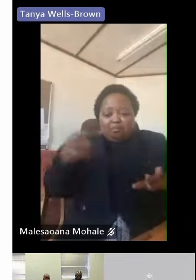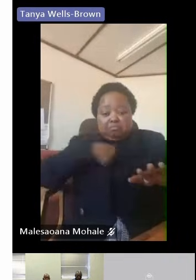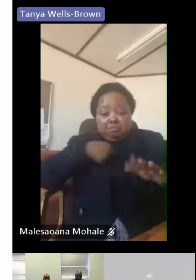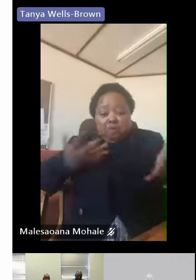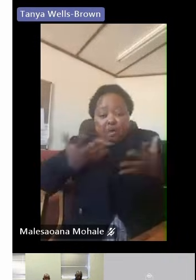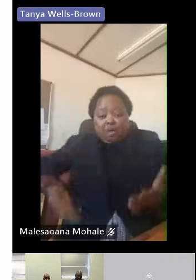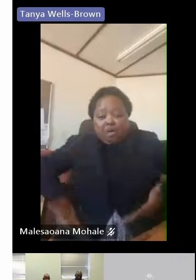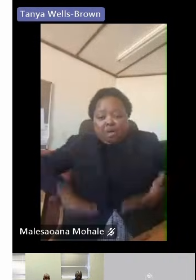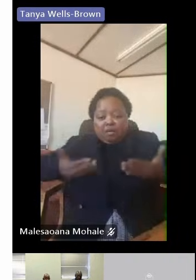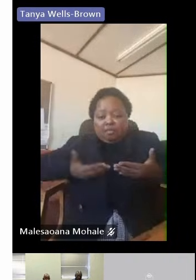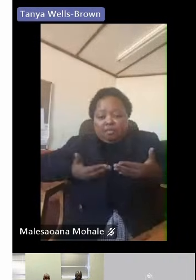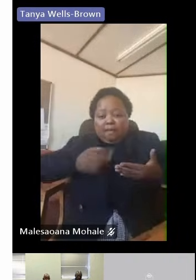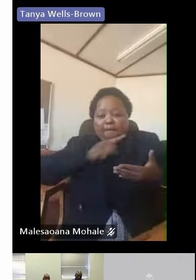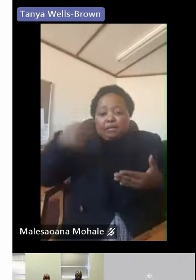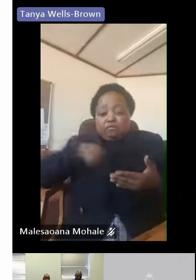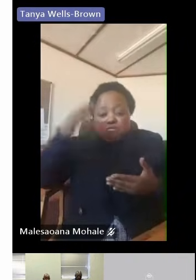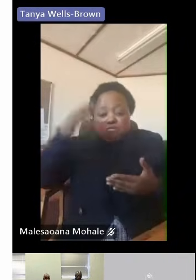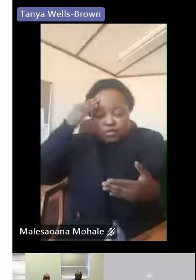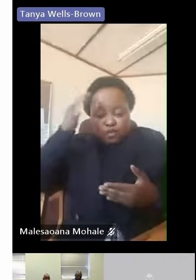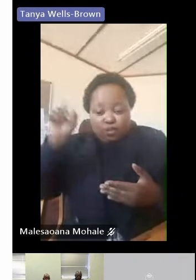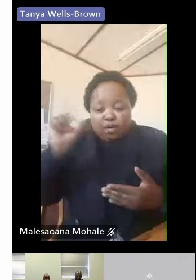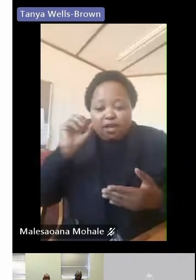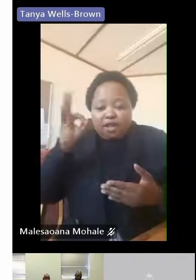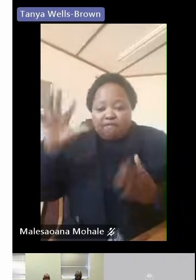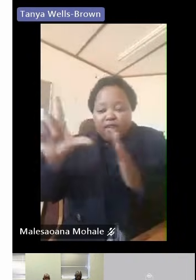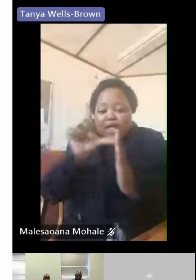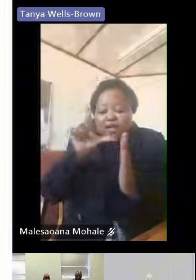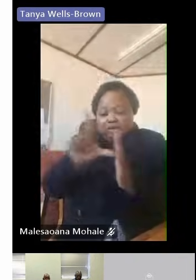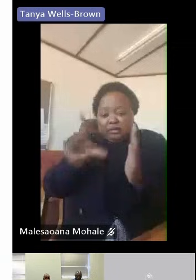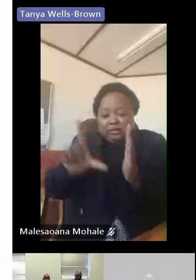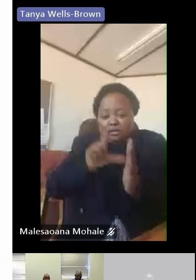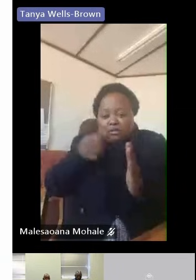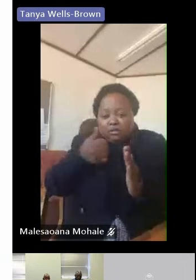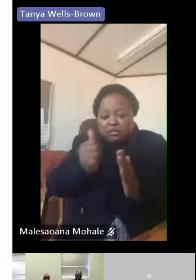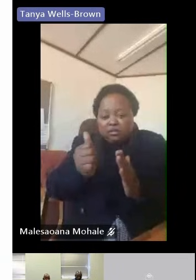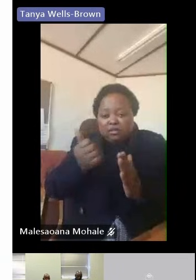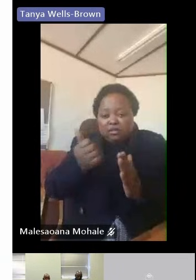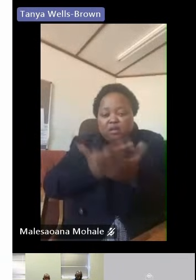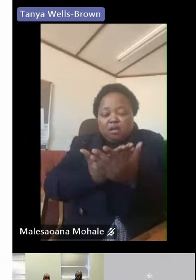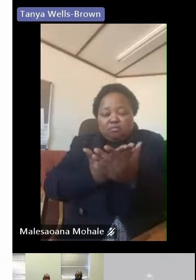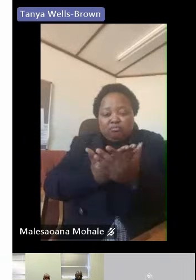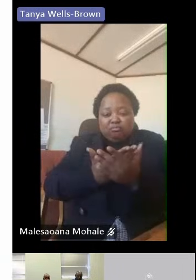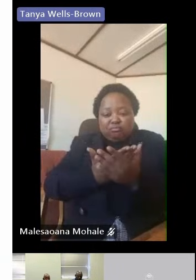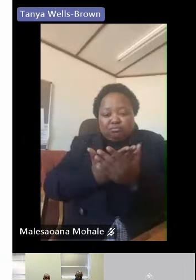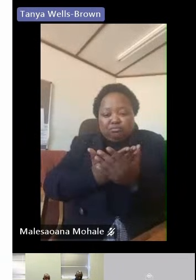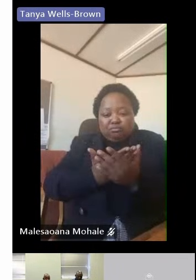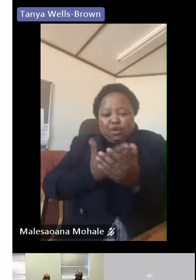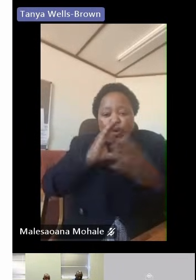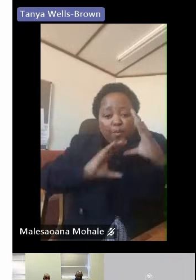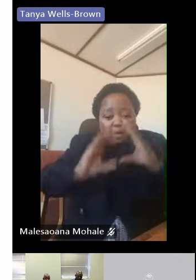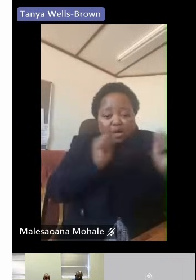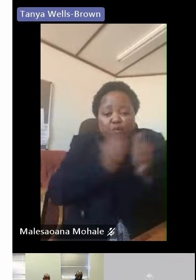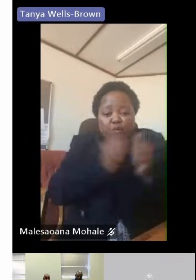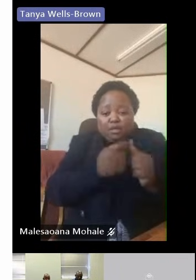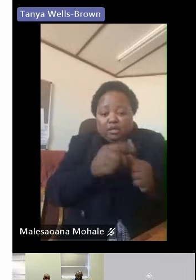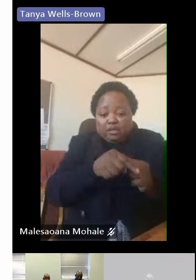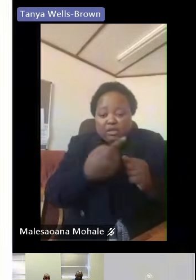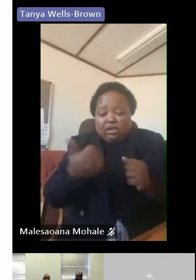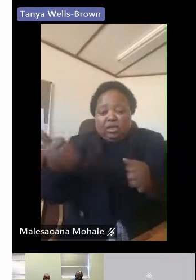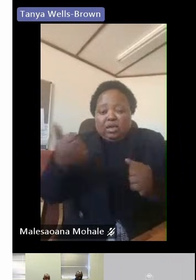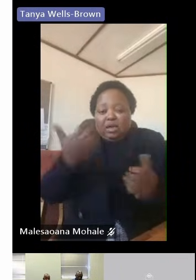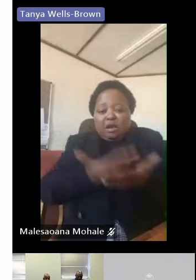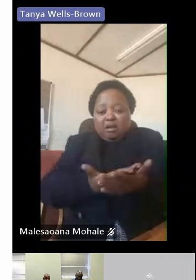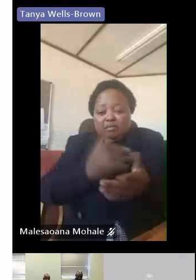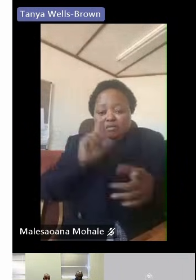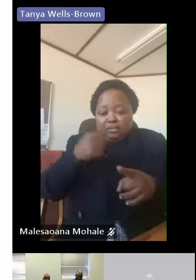do know is when these legislations don't talk to each other, judges aren't able to actually provide the